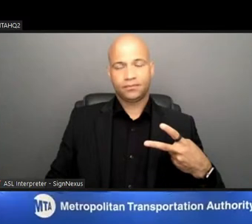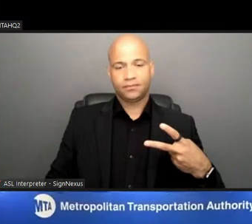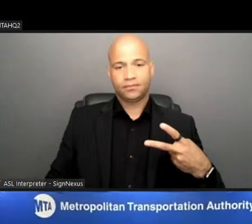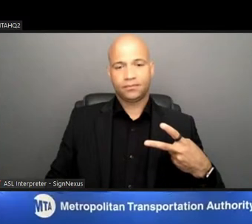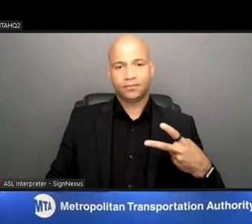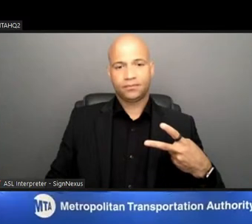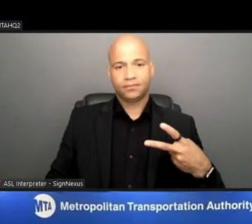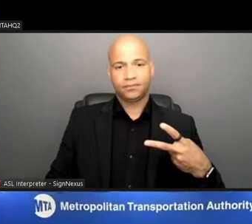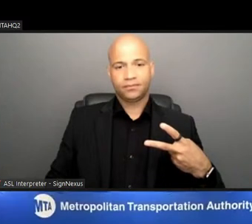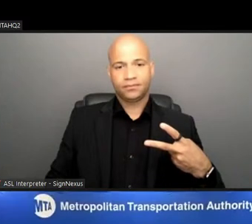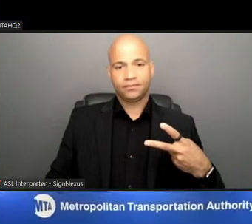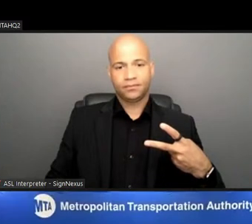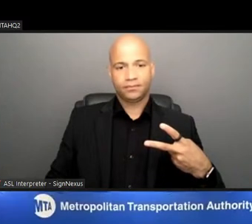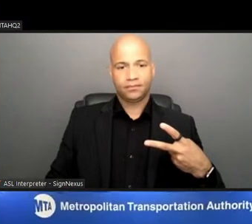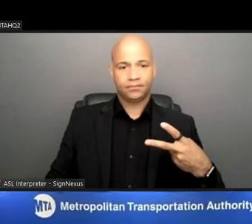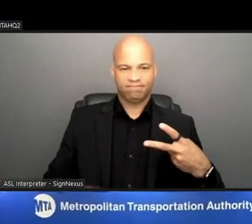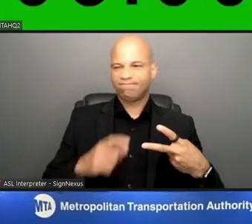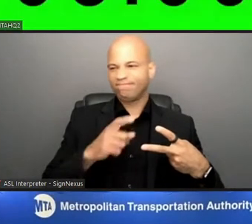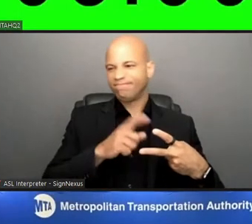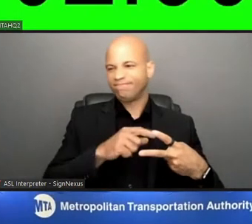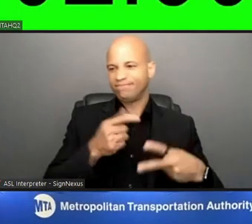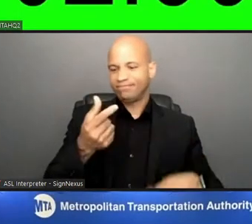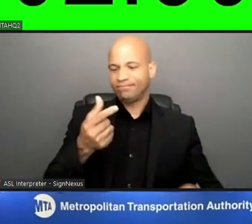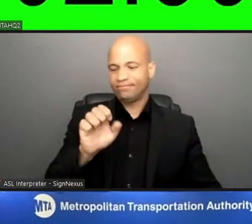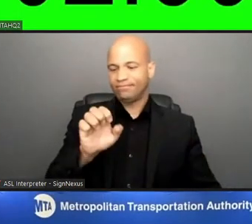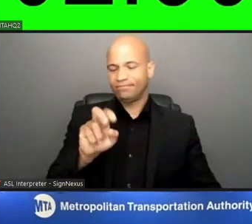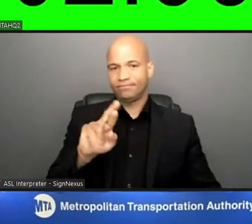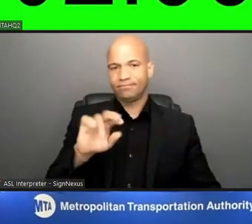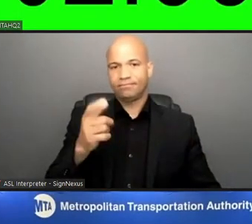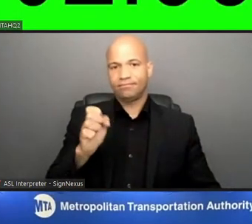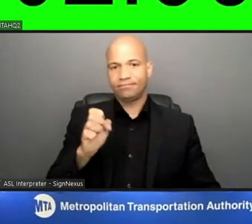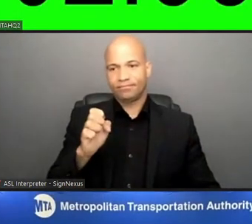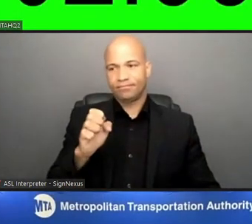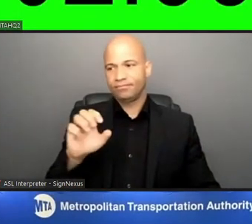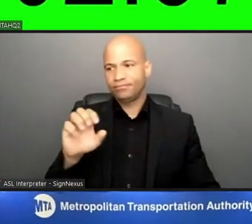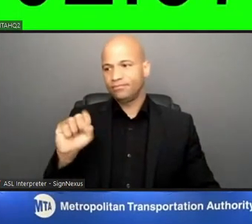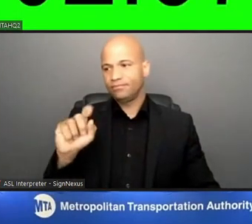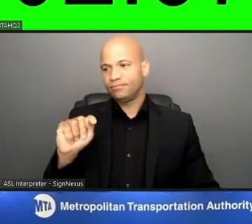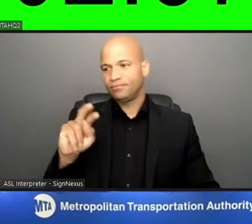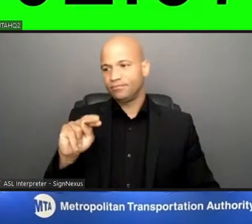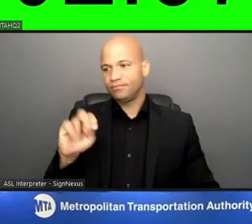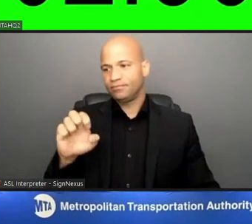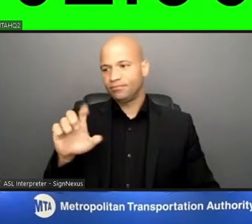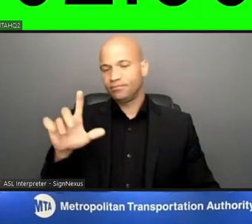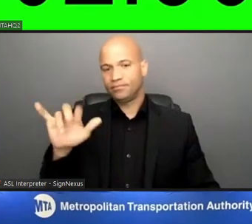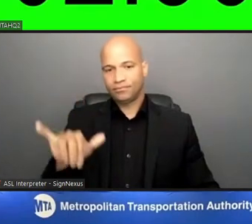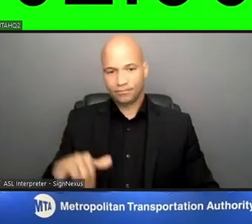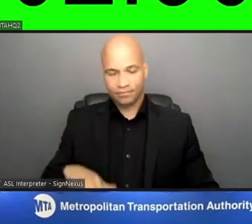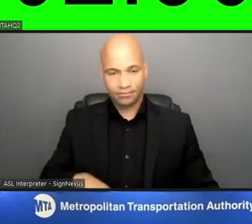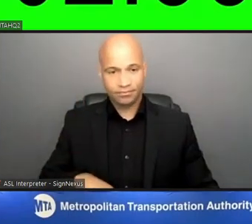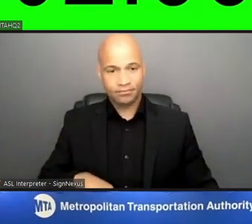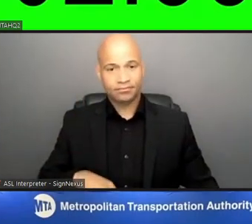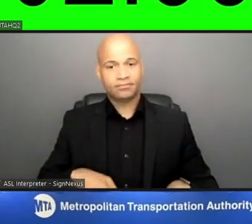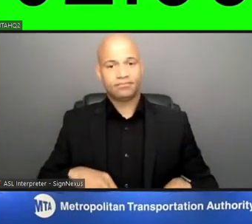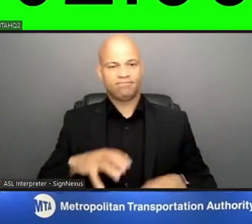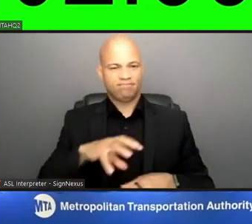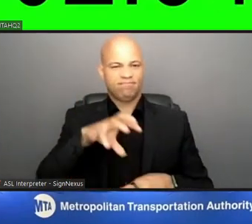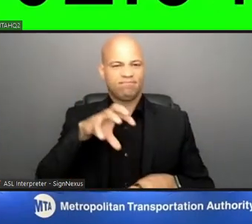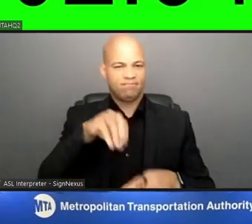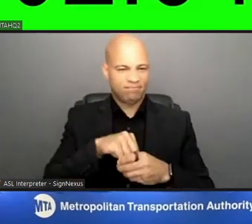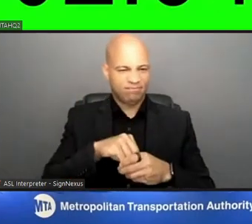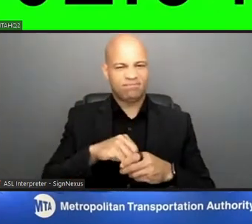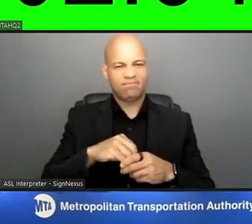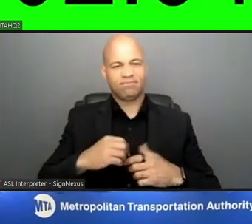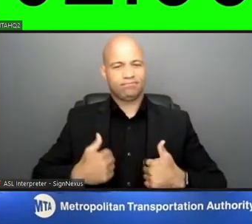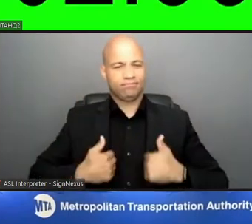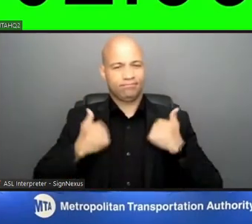my name is George thondly I've been involved in the business political cultural philanthropic and Civic life